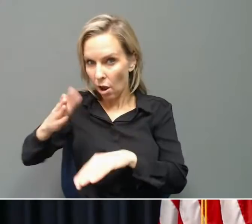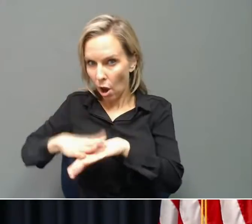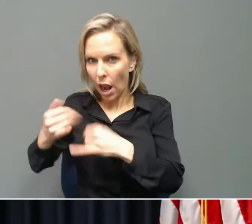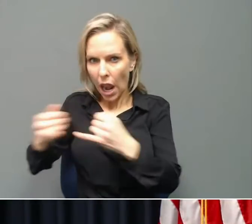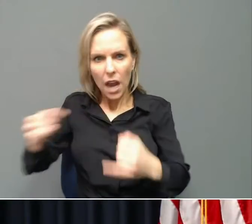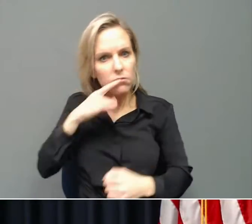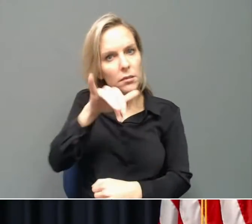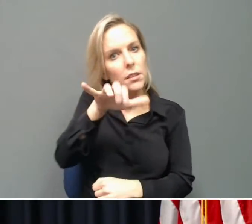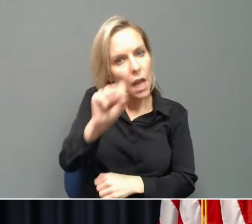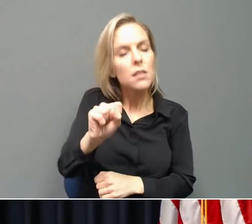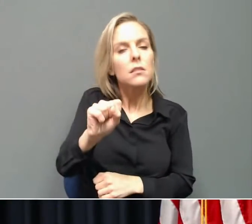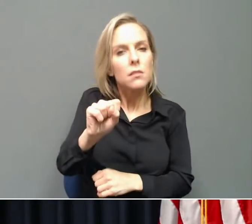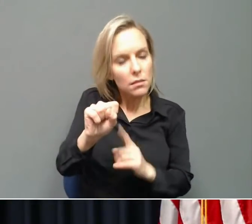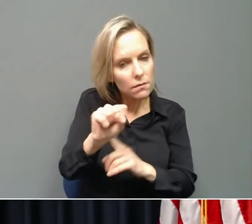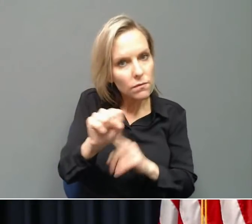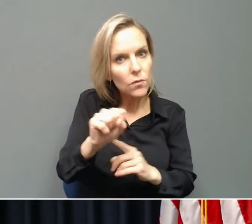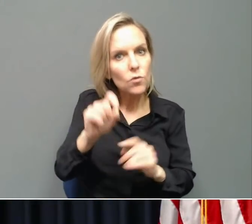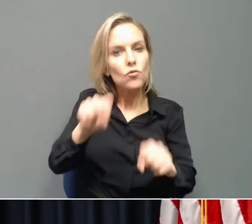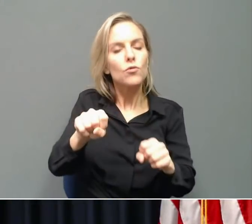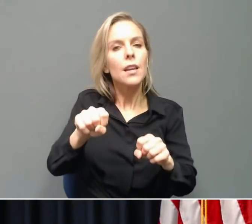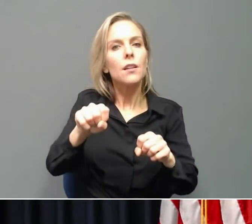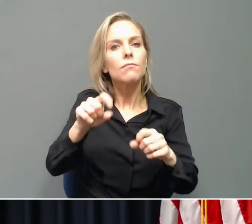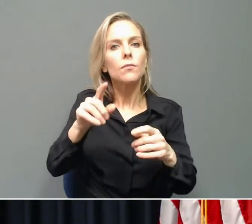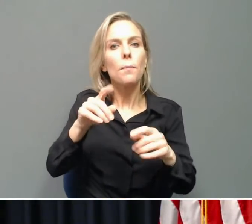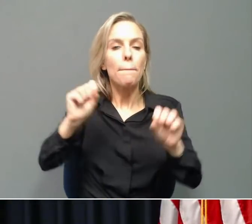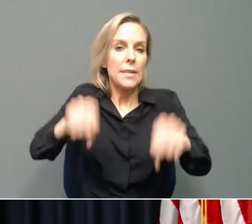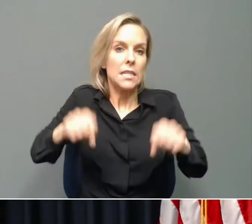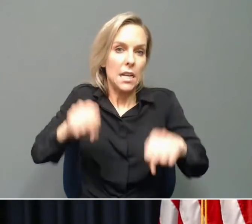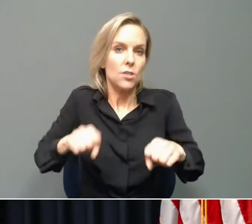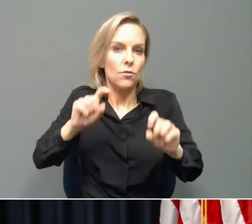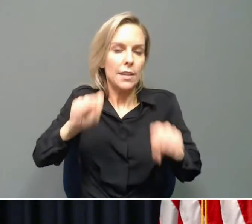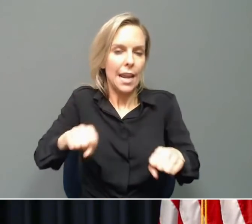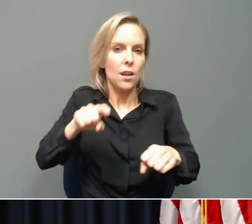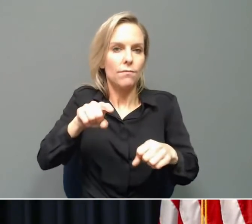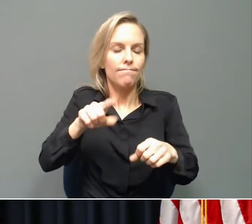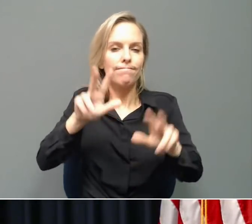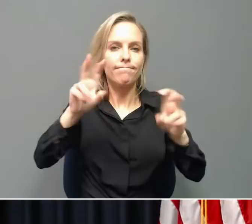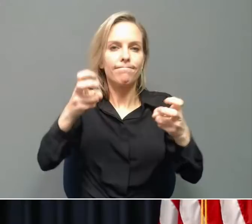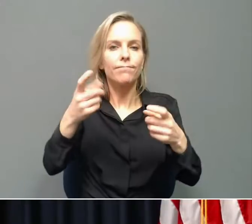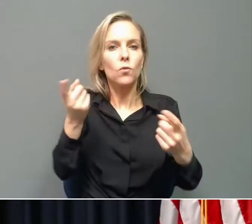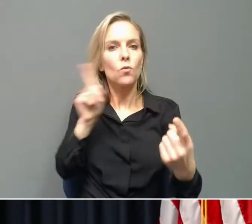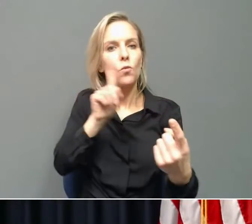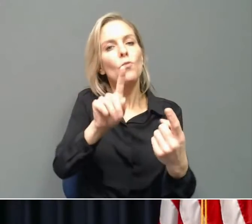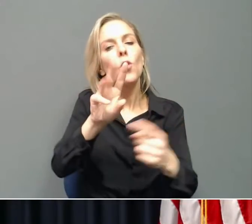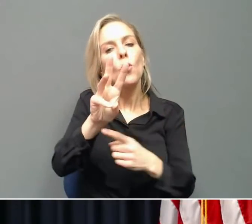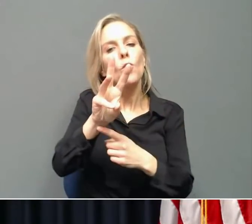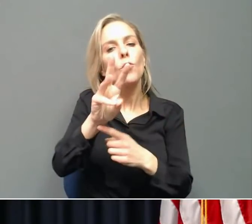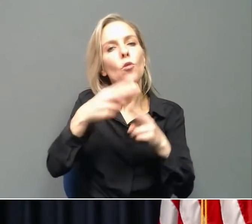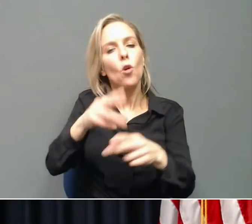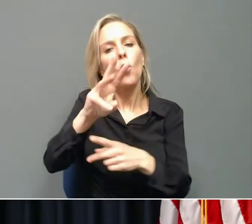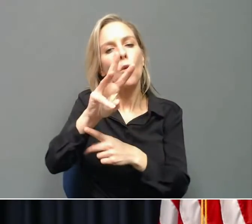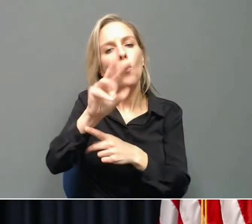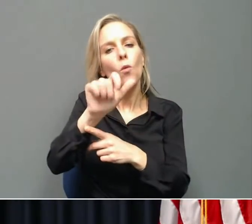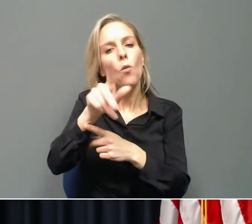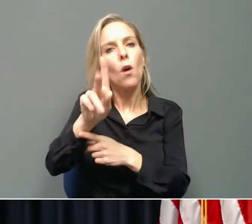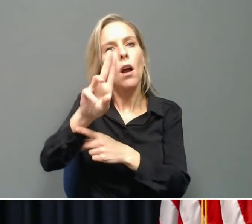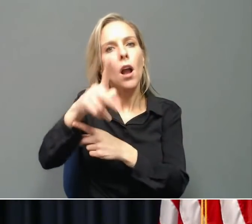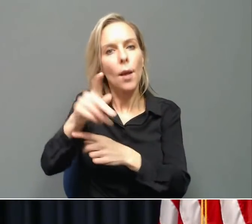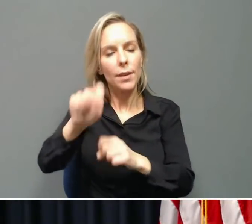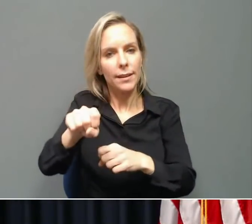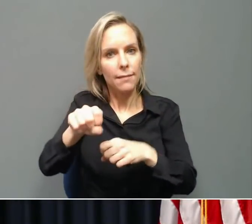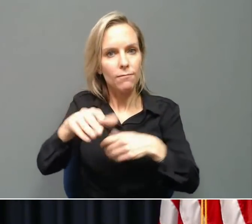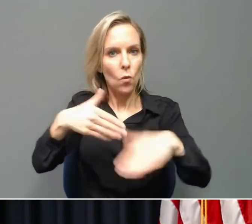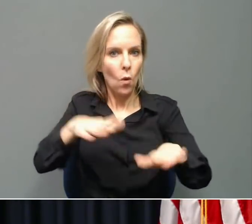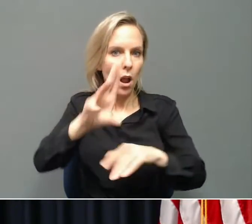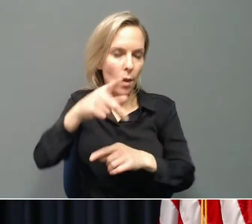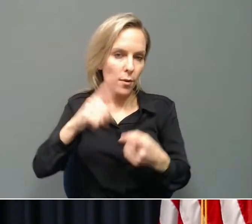will be walk-up potential there, and making sure that we develop that site in ways that serve